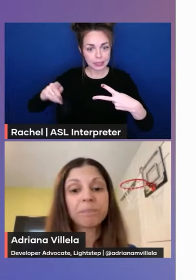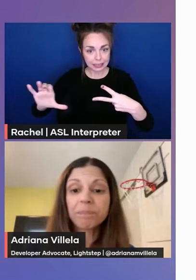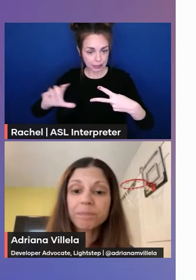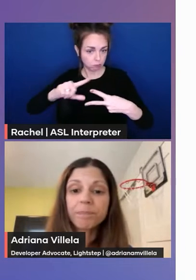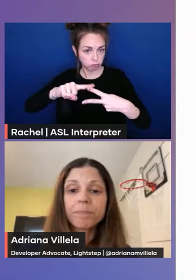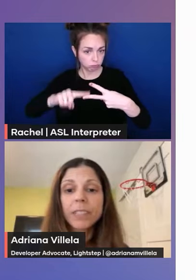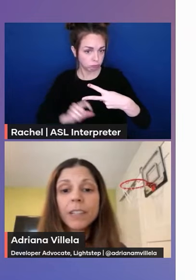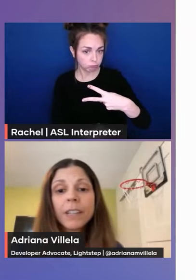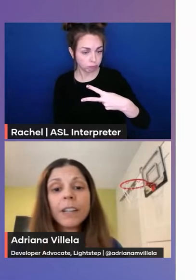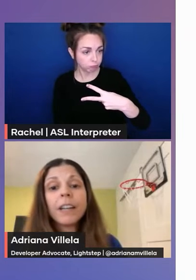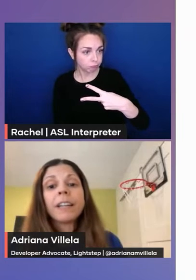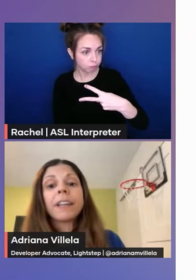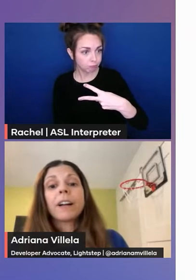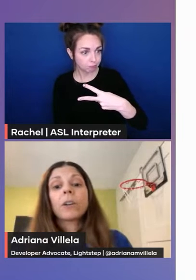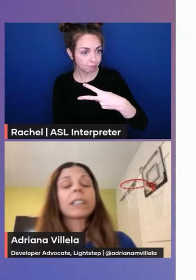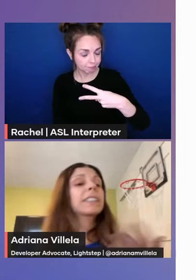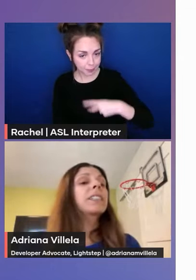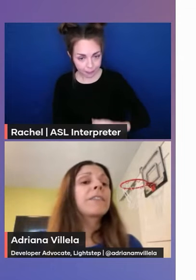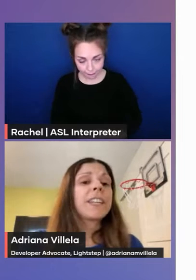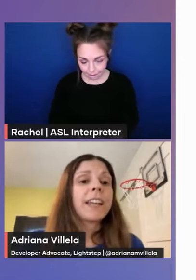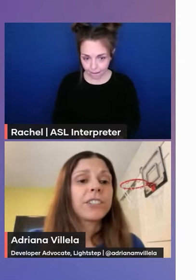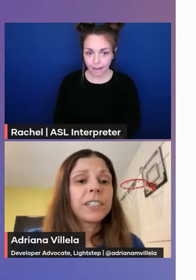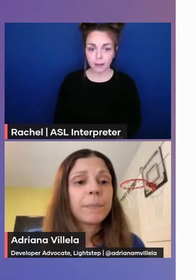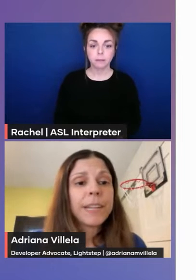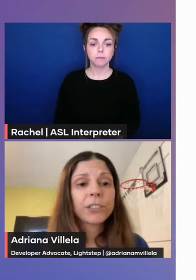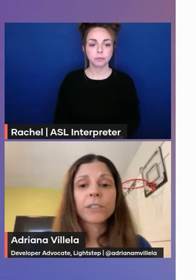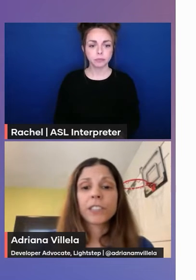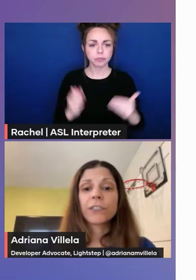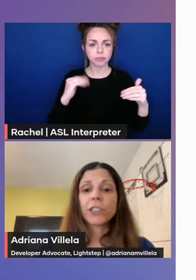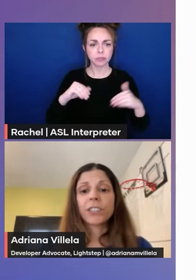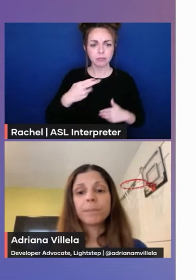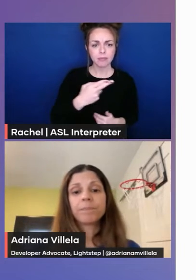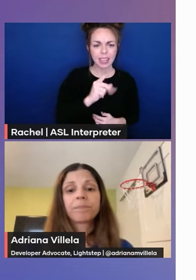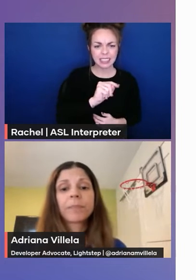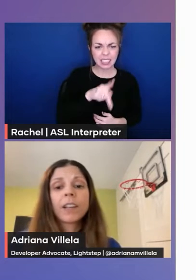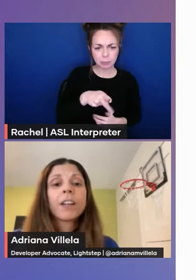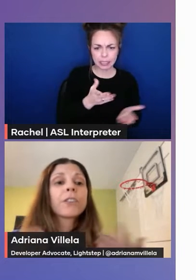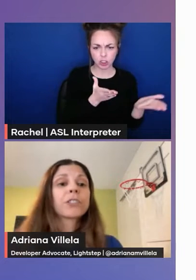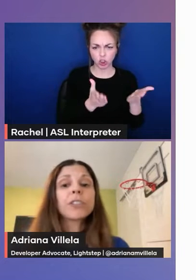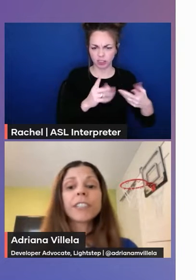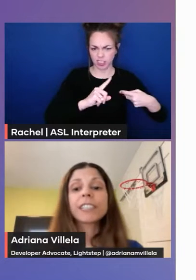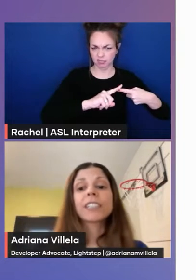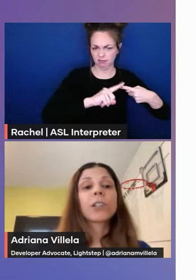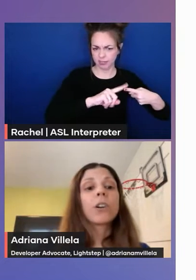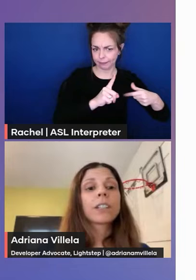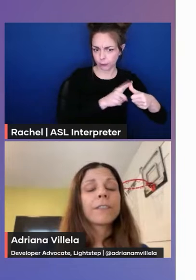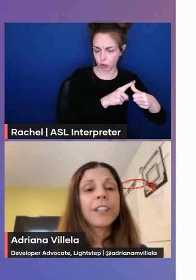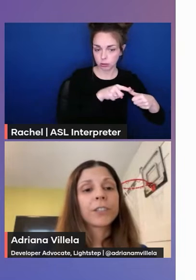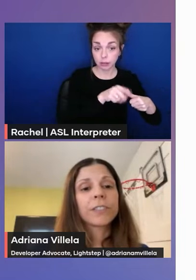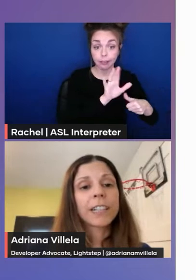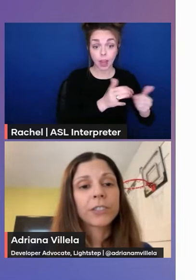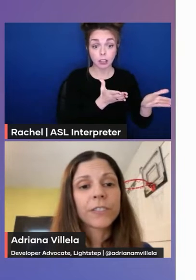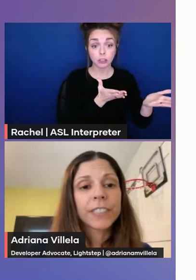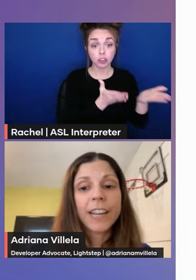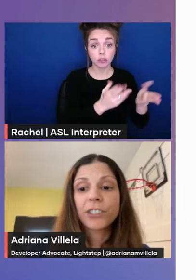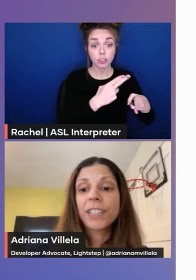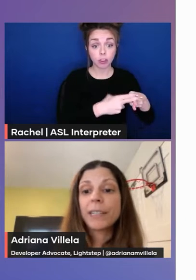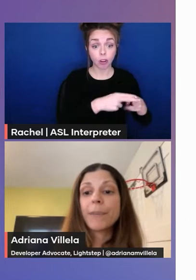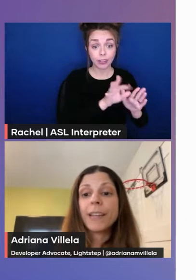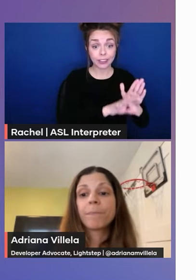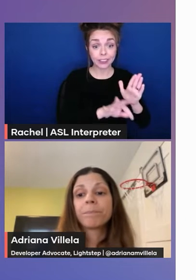port. Now let's look at the HTTP service first. The service is called feature flag